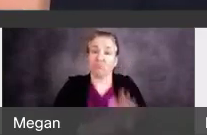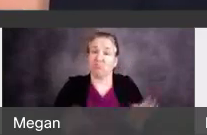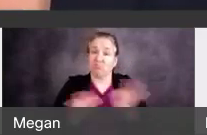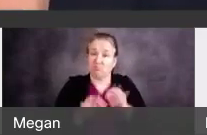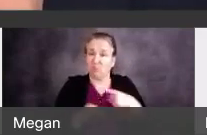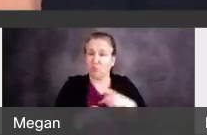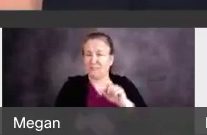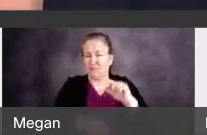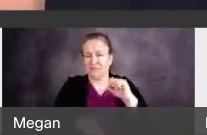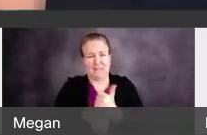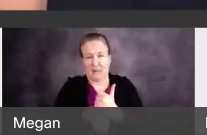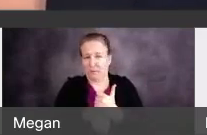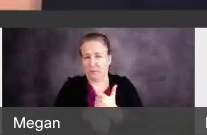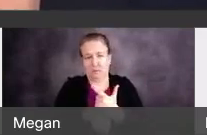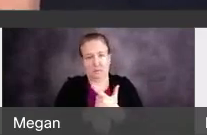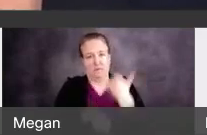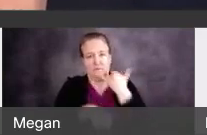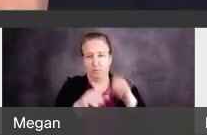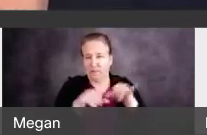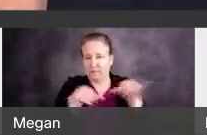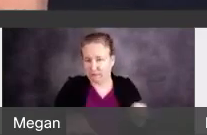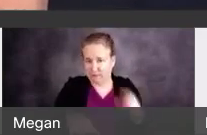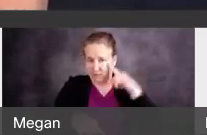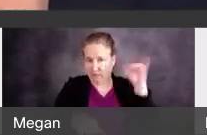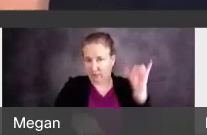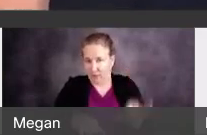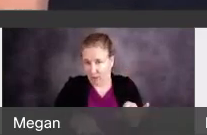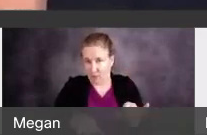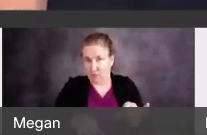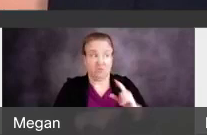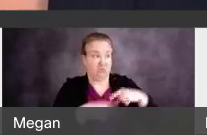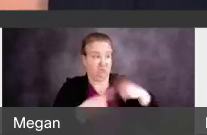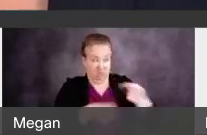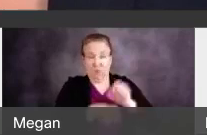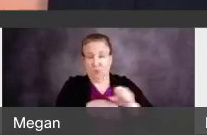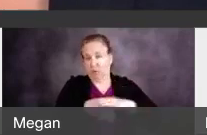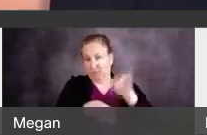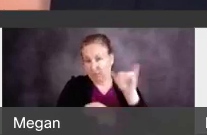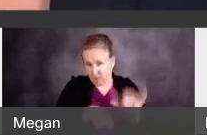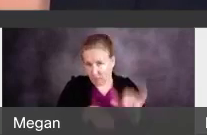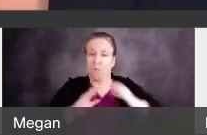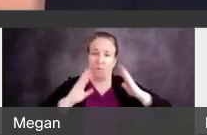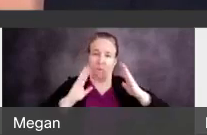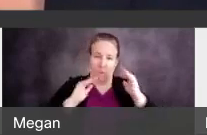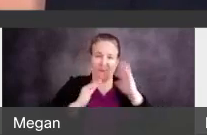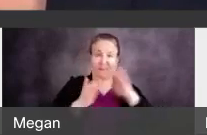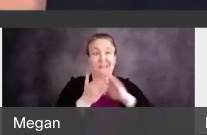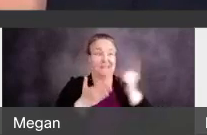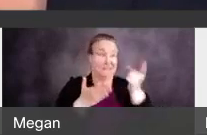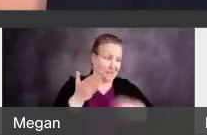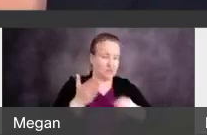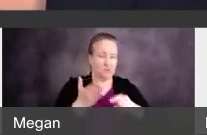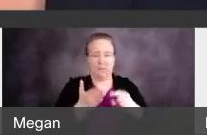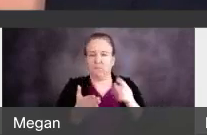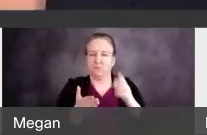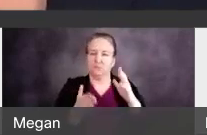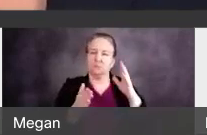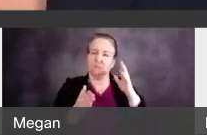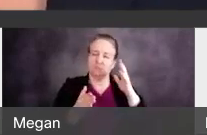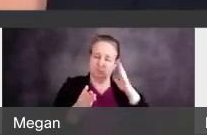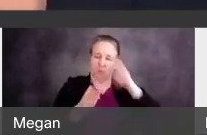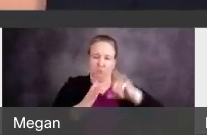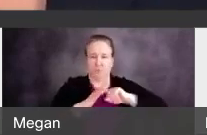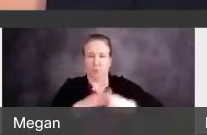a whole infrastructure around that. And that's what we've been working on. And hopefully that's going to be able to go live next week. Okay,